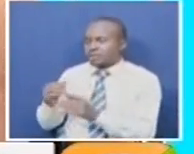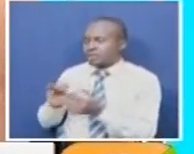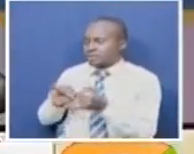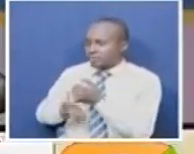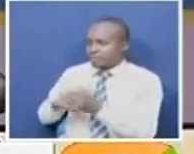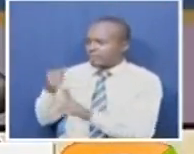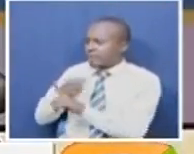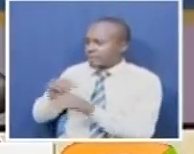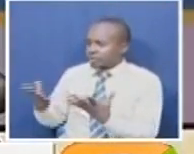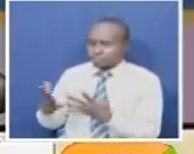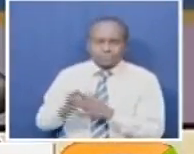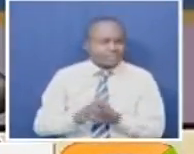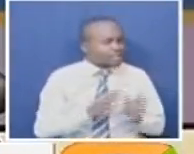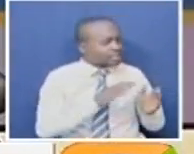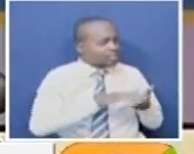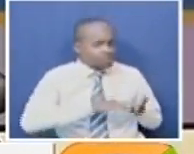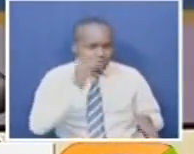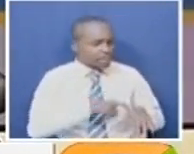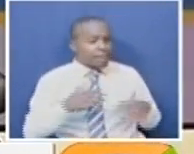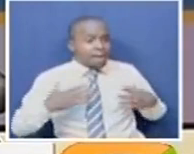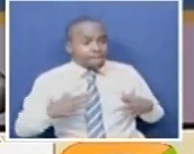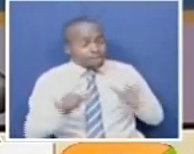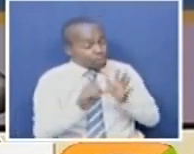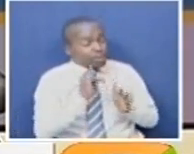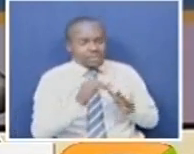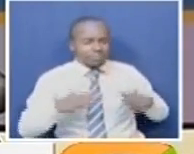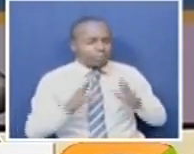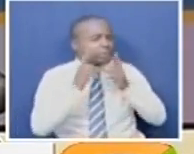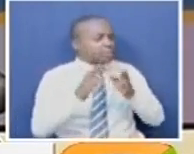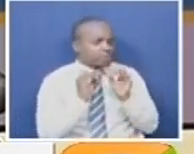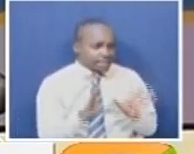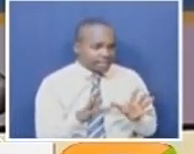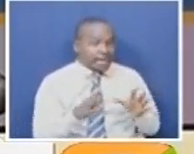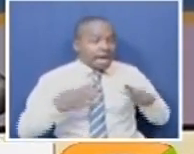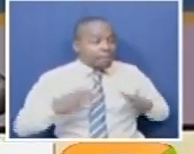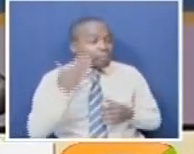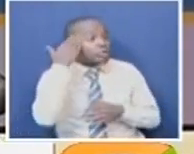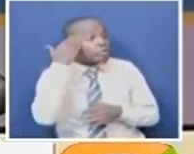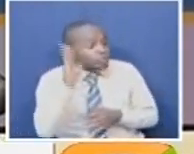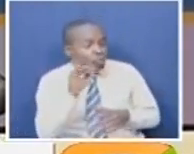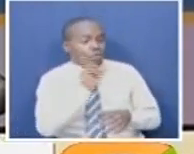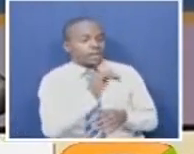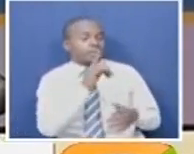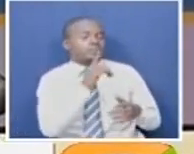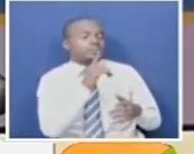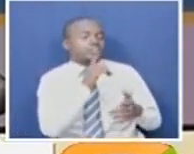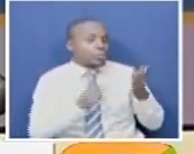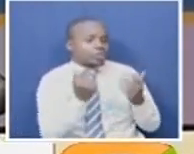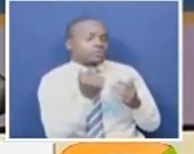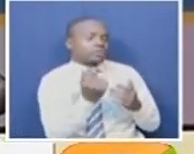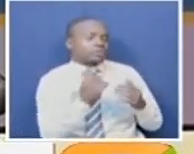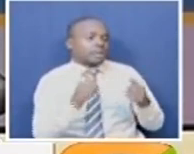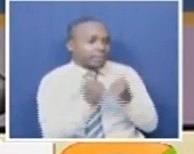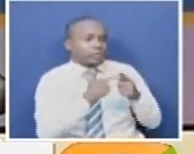Very common. The problem is people don't report it, like you said, and most people don't even know that's what's happening to them. And even when